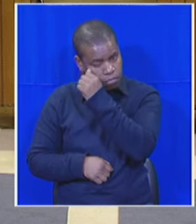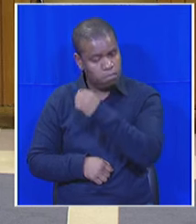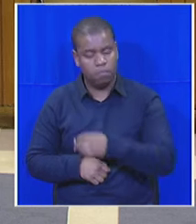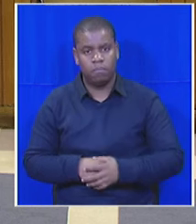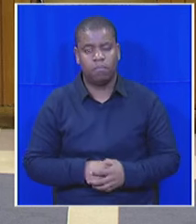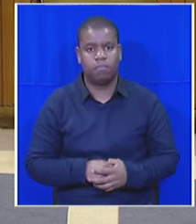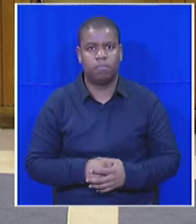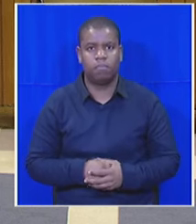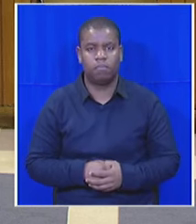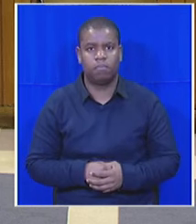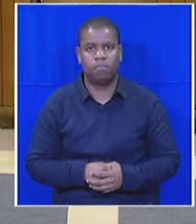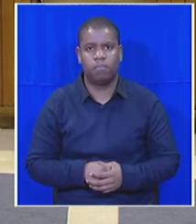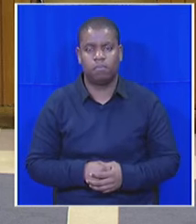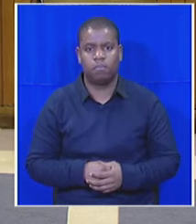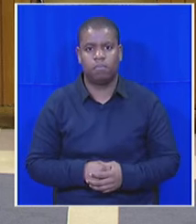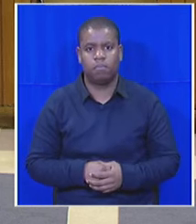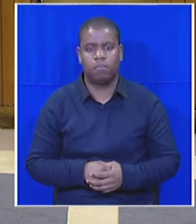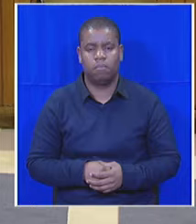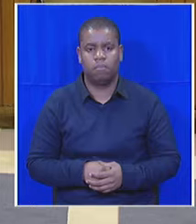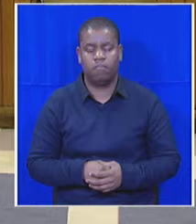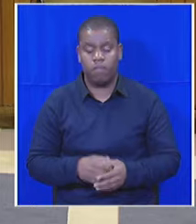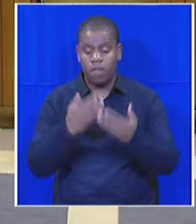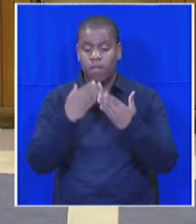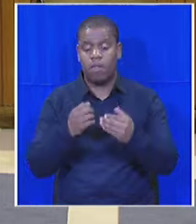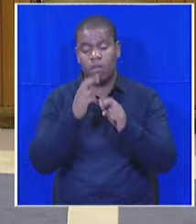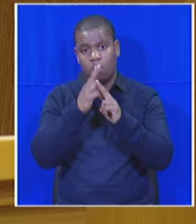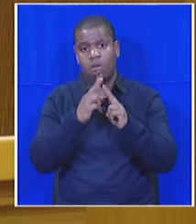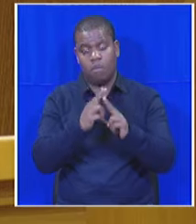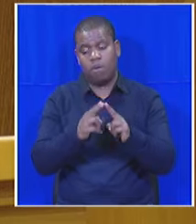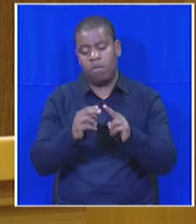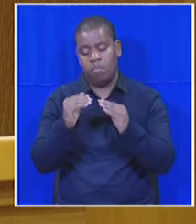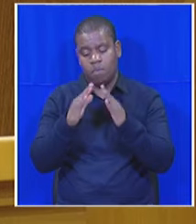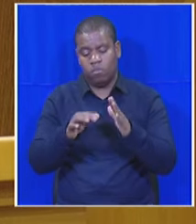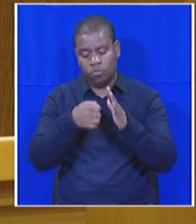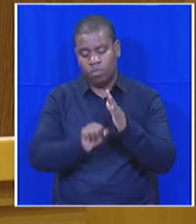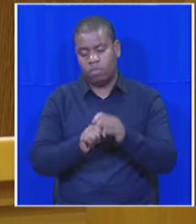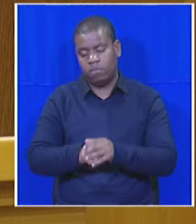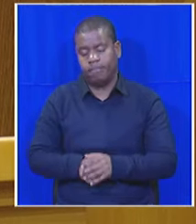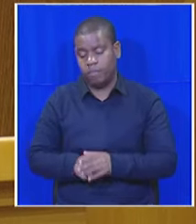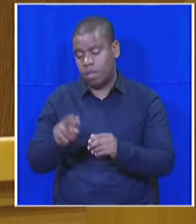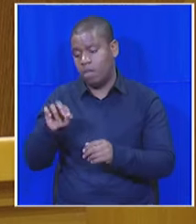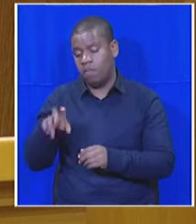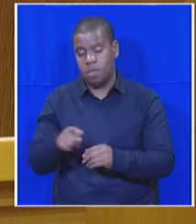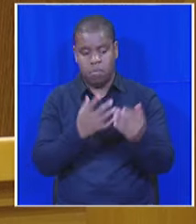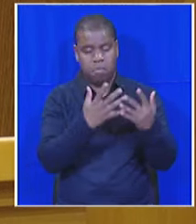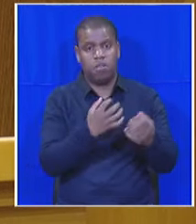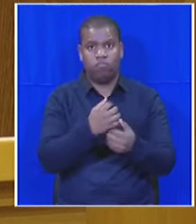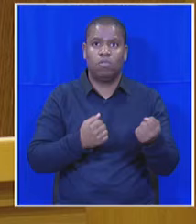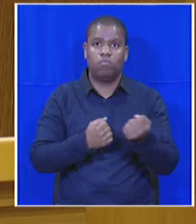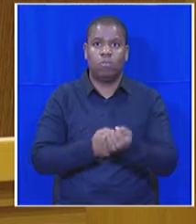Thank you, honorable members. Thank you, Honorable House Chair. The National Freedom Party supports this budget.